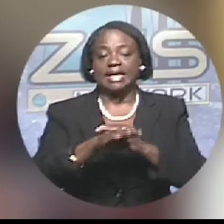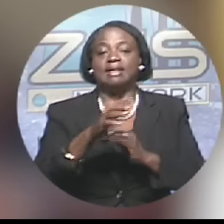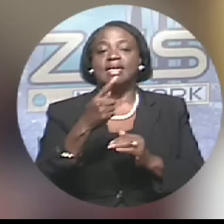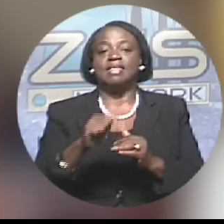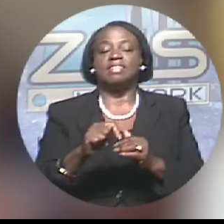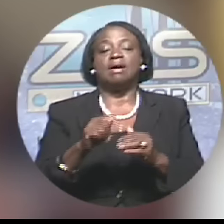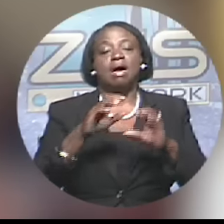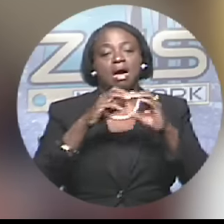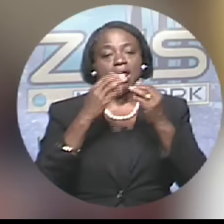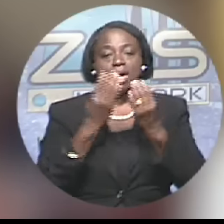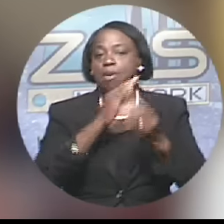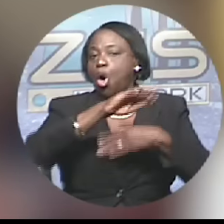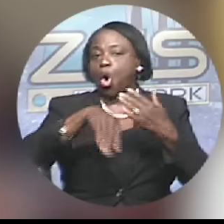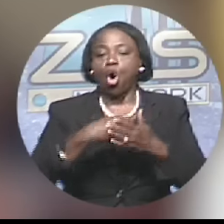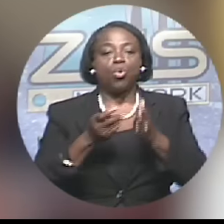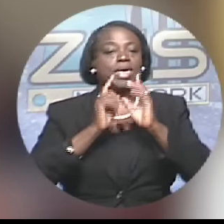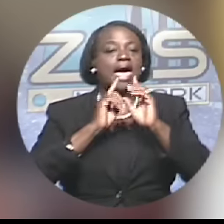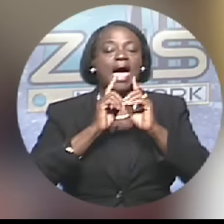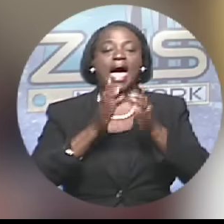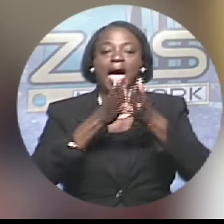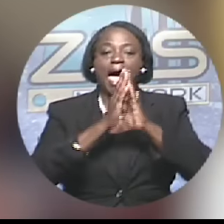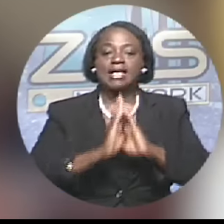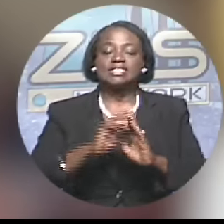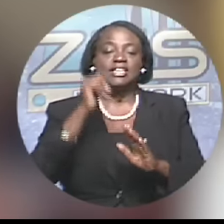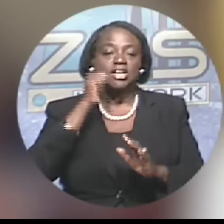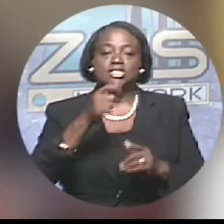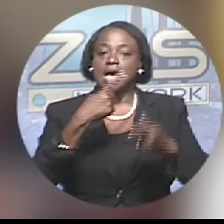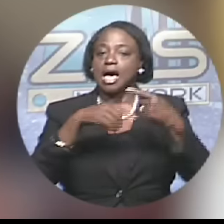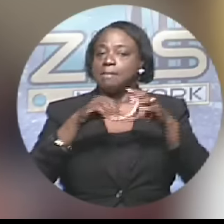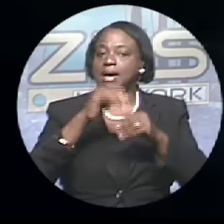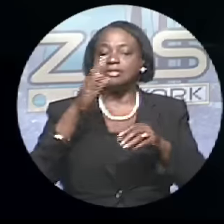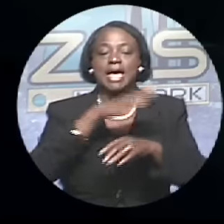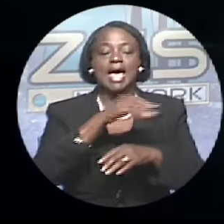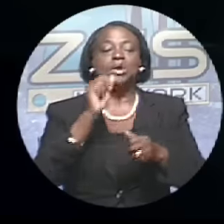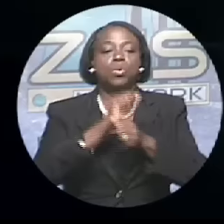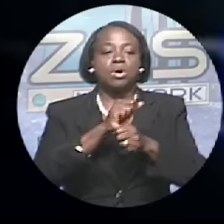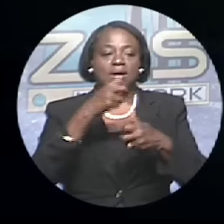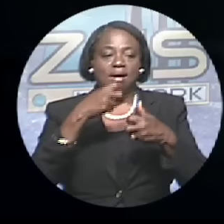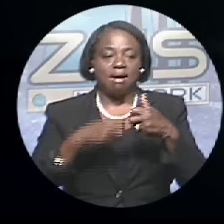within this club. All we ask the girls is to come out and work hard.